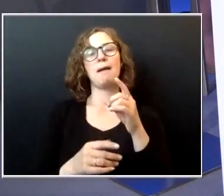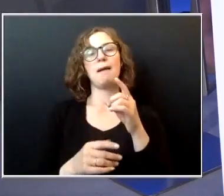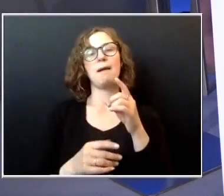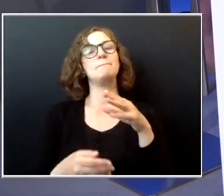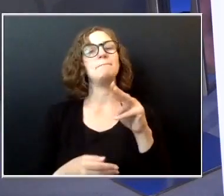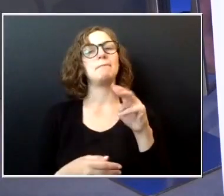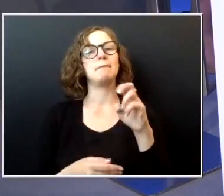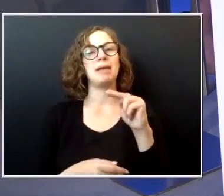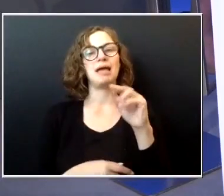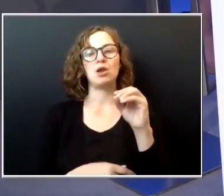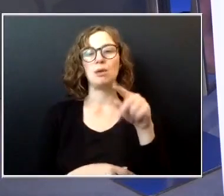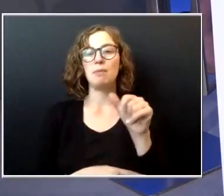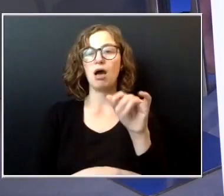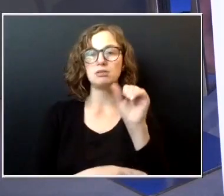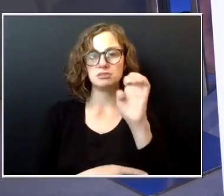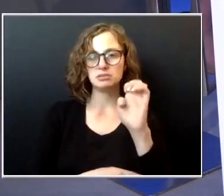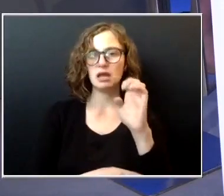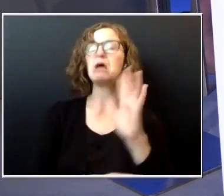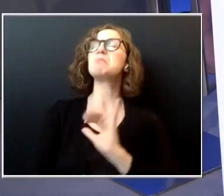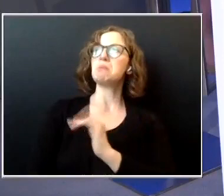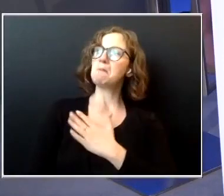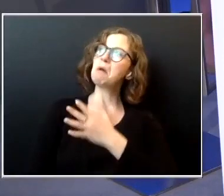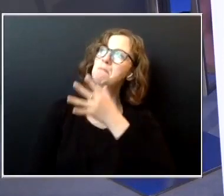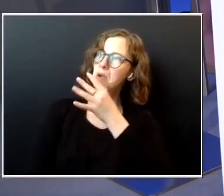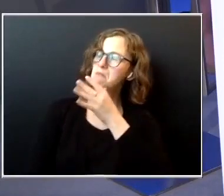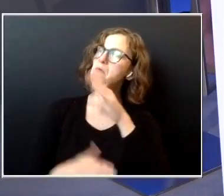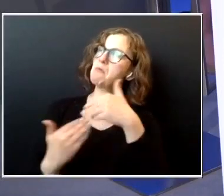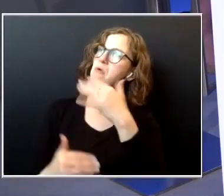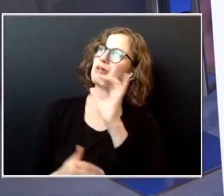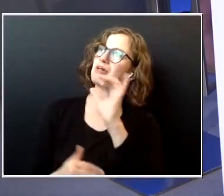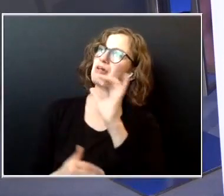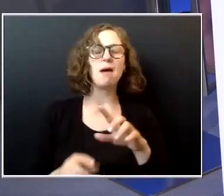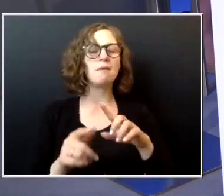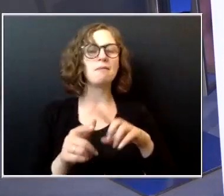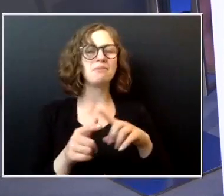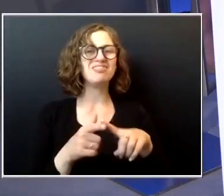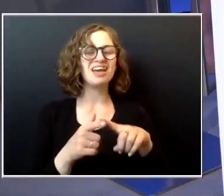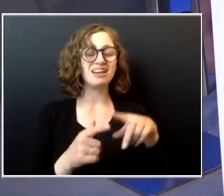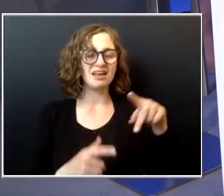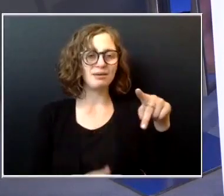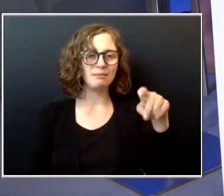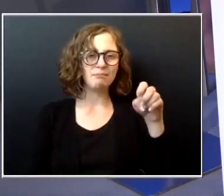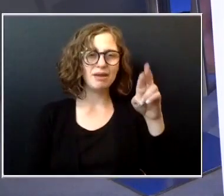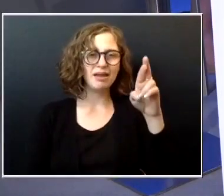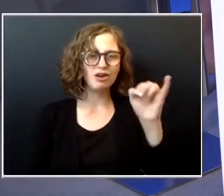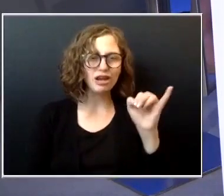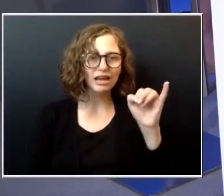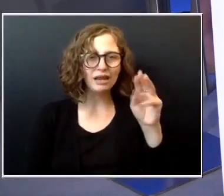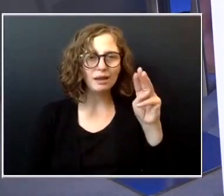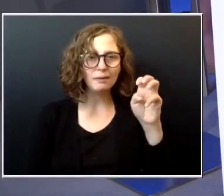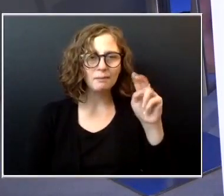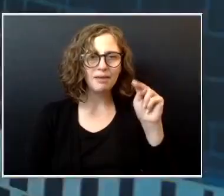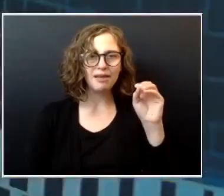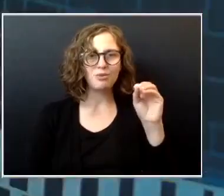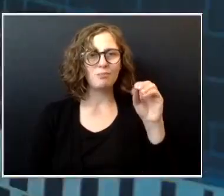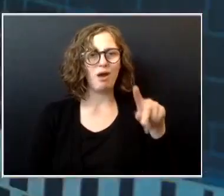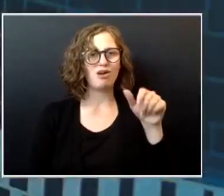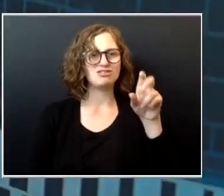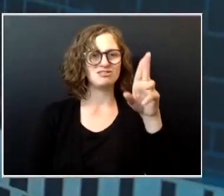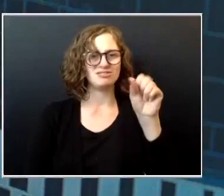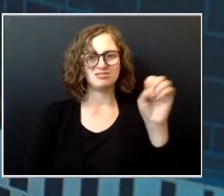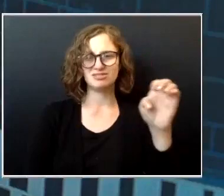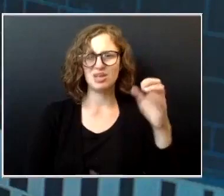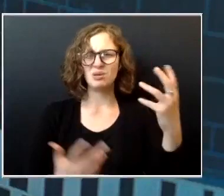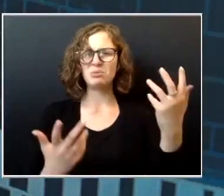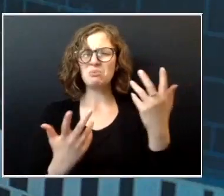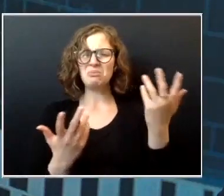where did that even come from? Sure. Like, that is like the biggest gray area on the planet. And that's really the part